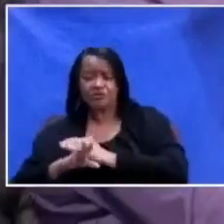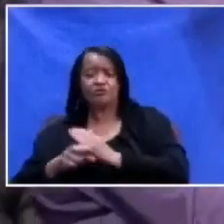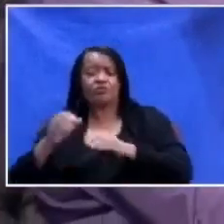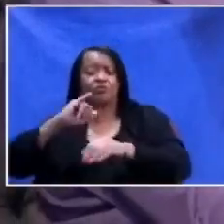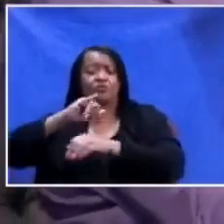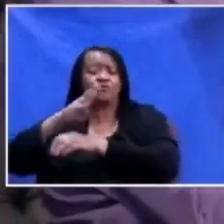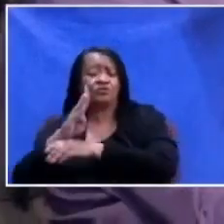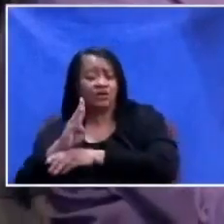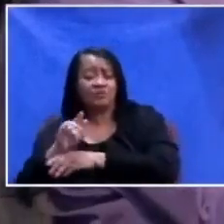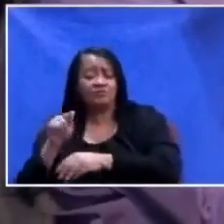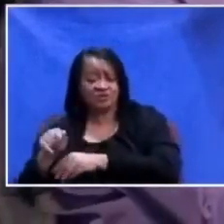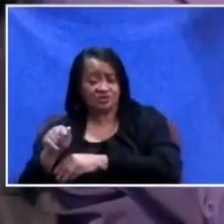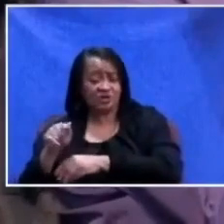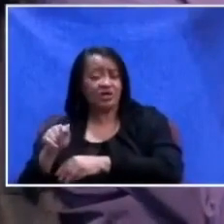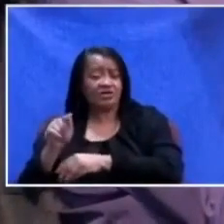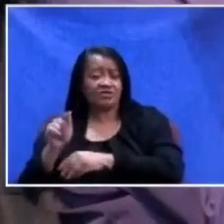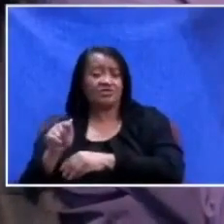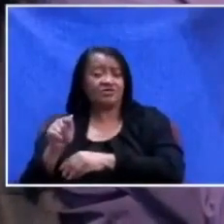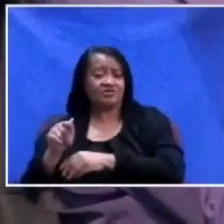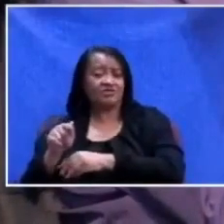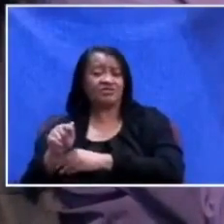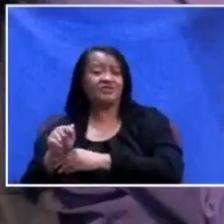in which she,